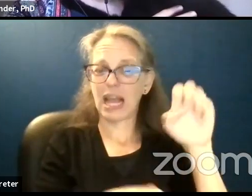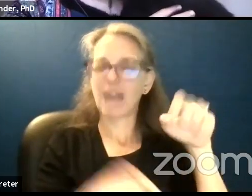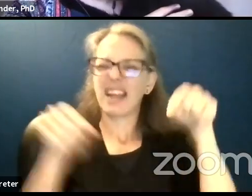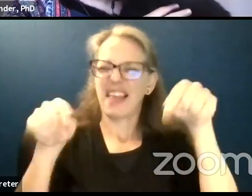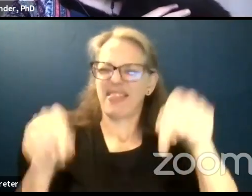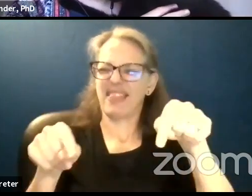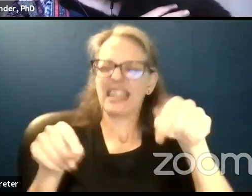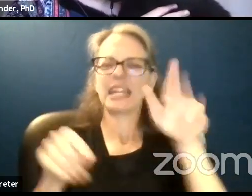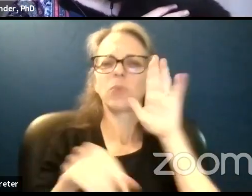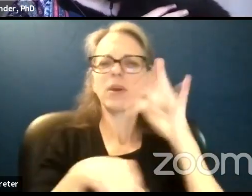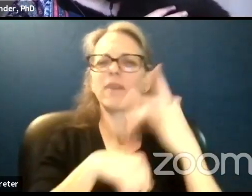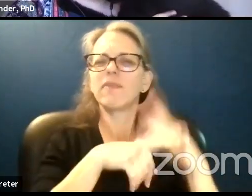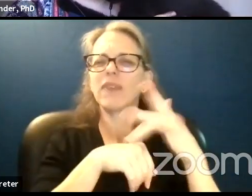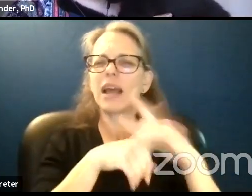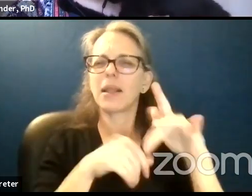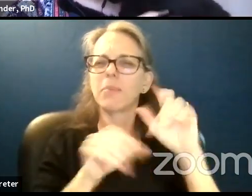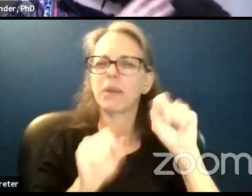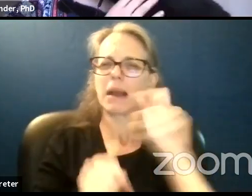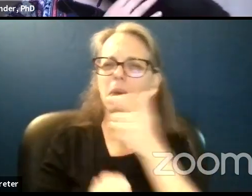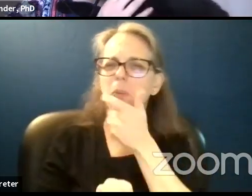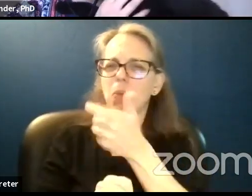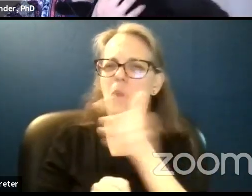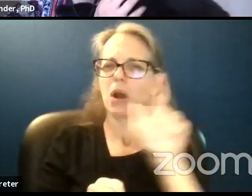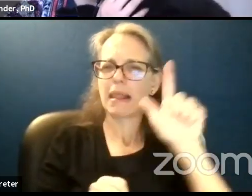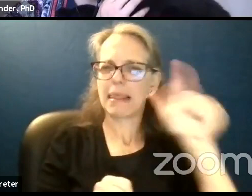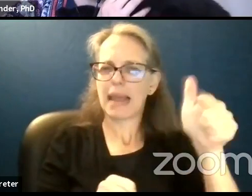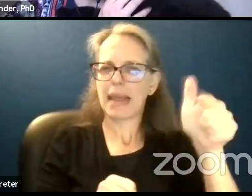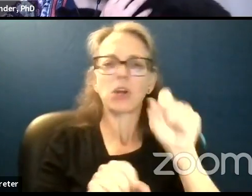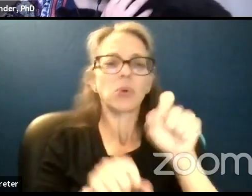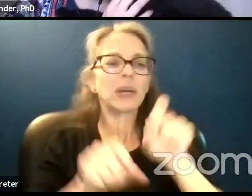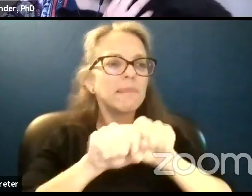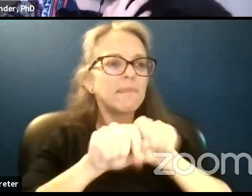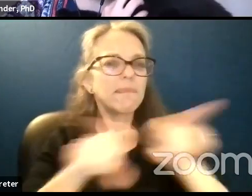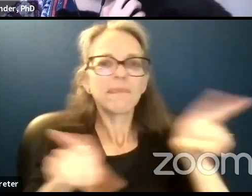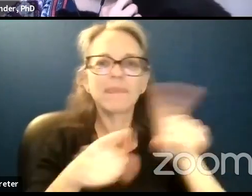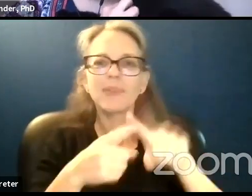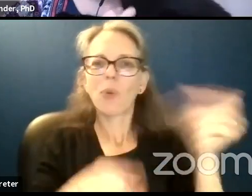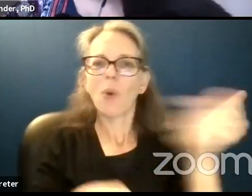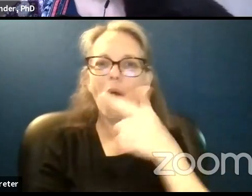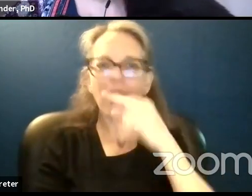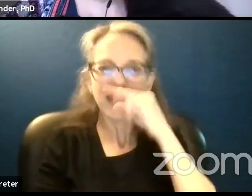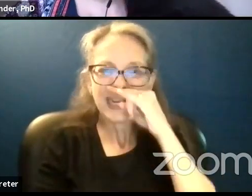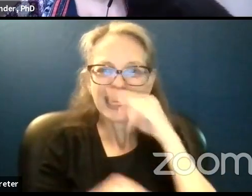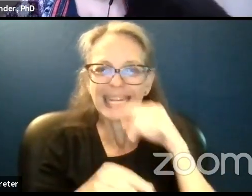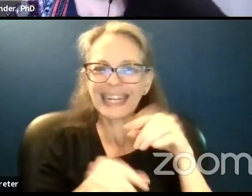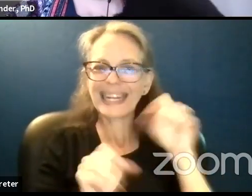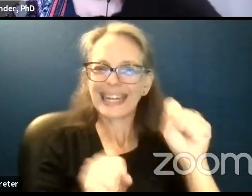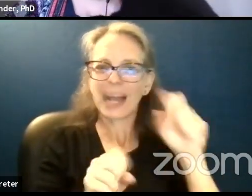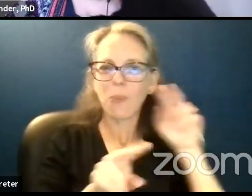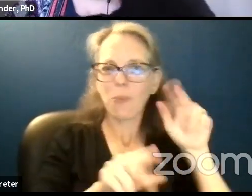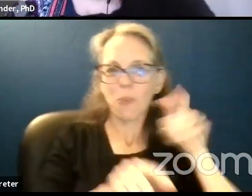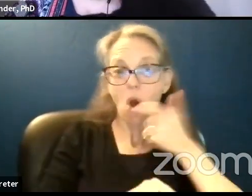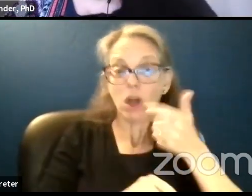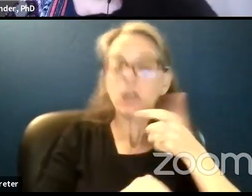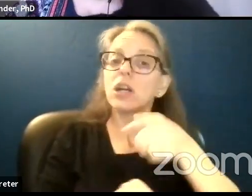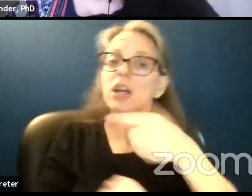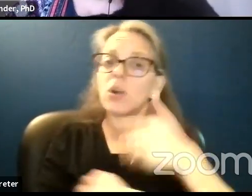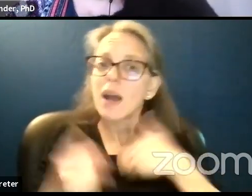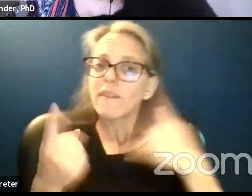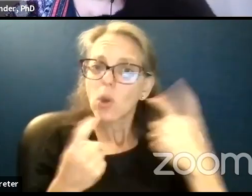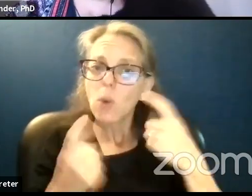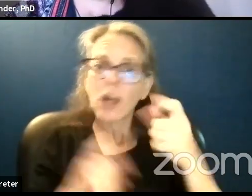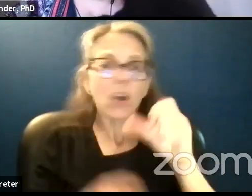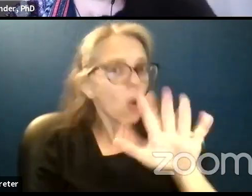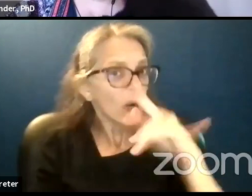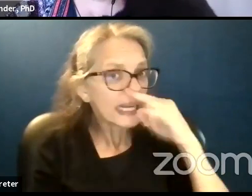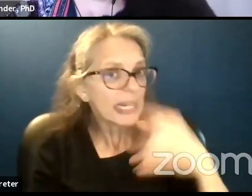So you can send it to all the kids in your life so they can watch it too. If you have a question, or if your kid does, you